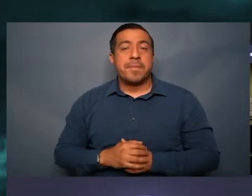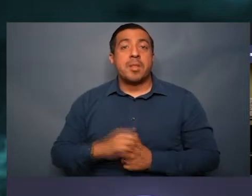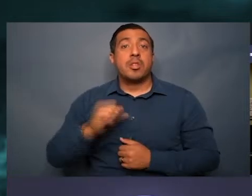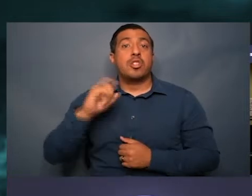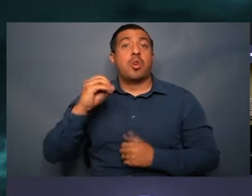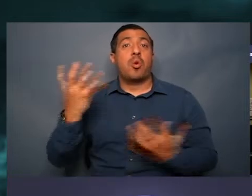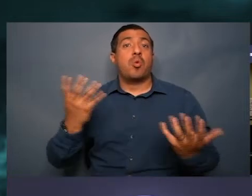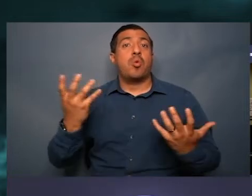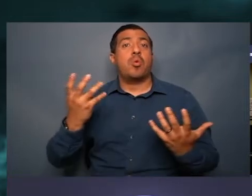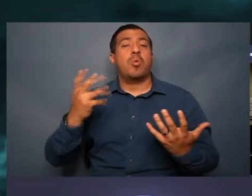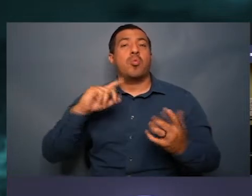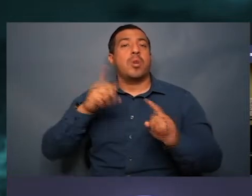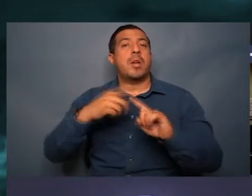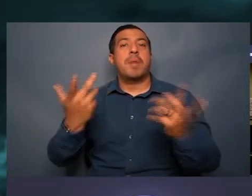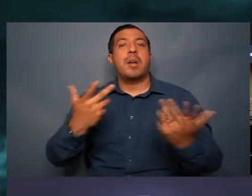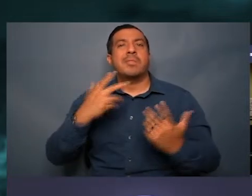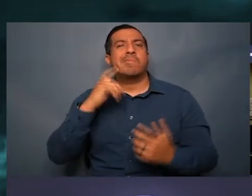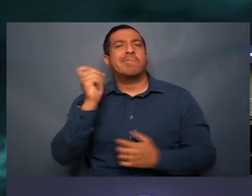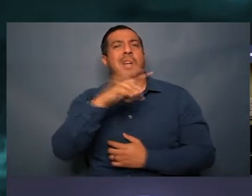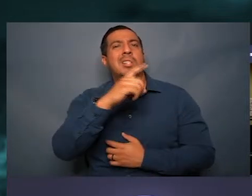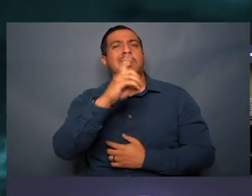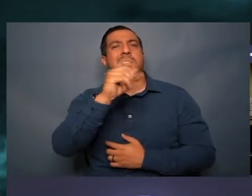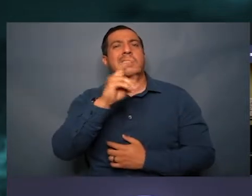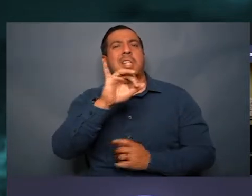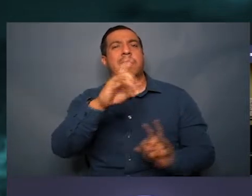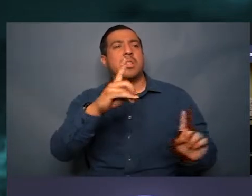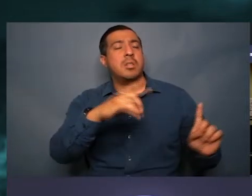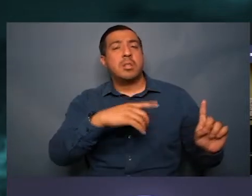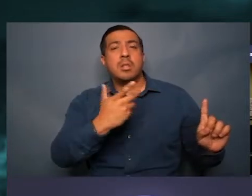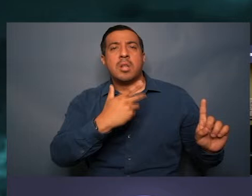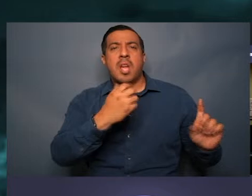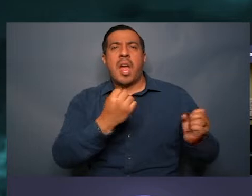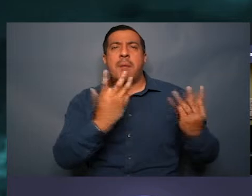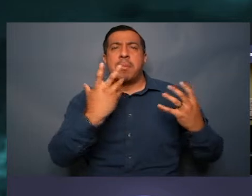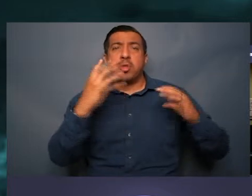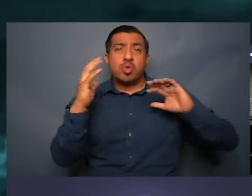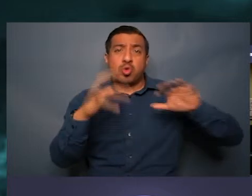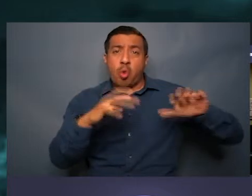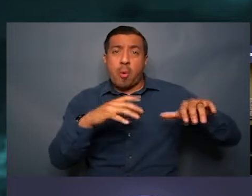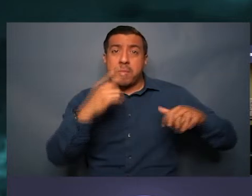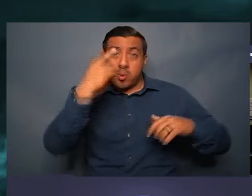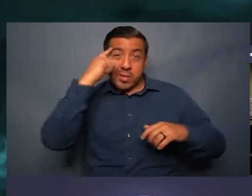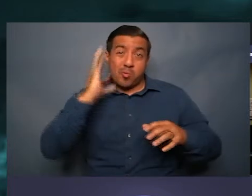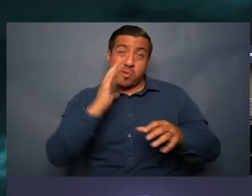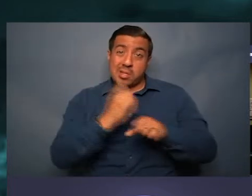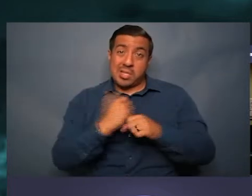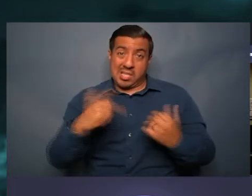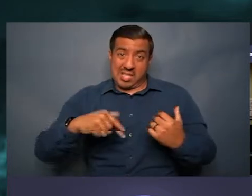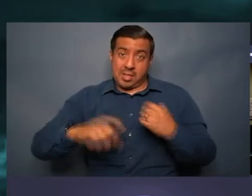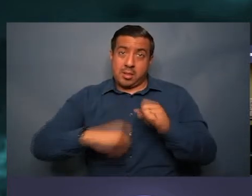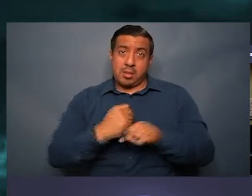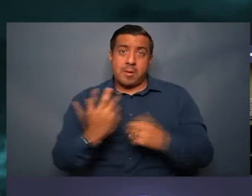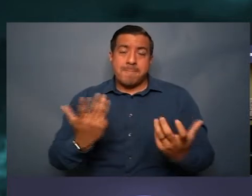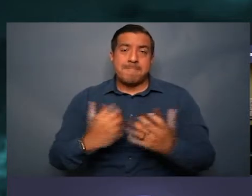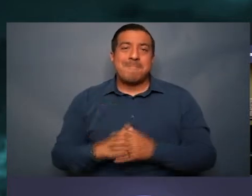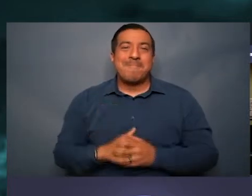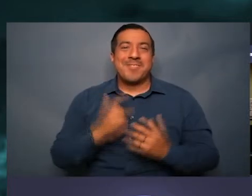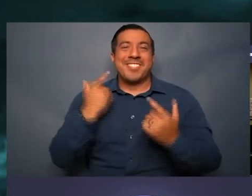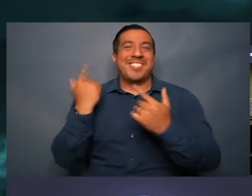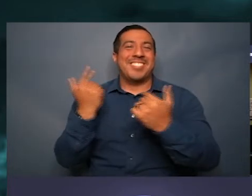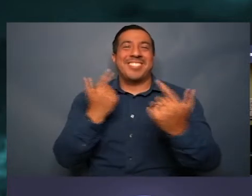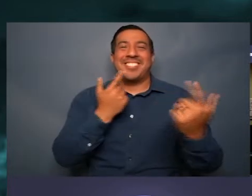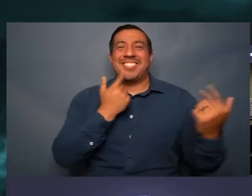So how about let's ask David there. How many storms you figure we're going to get this year, David?